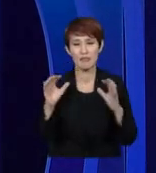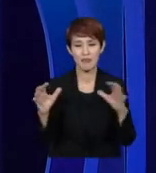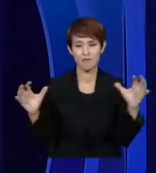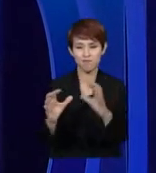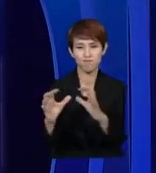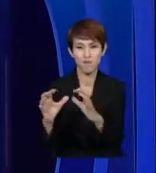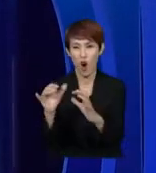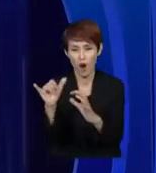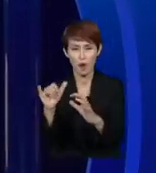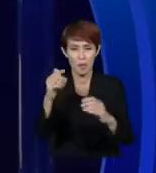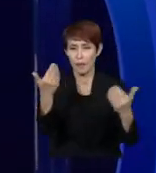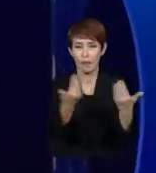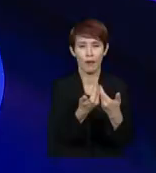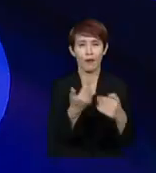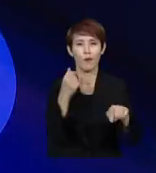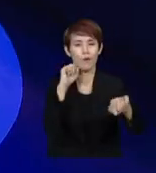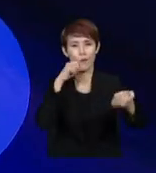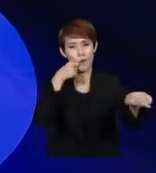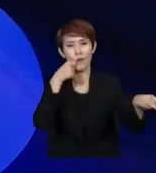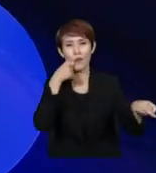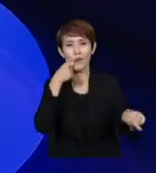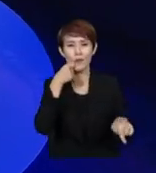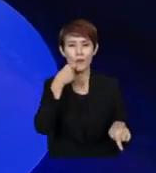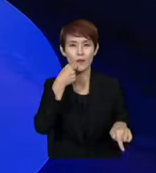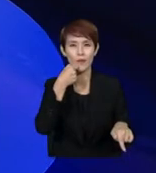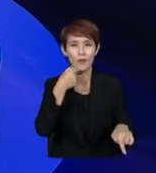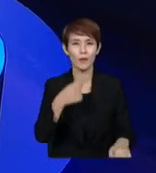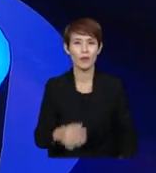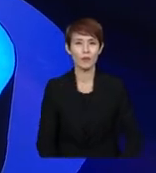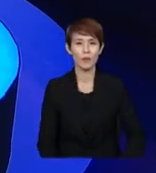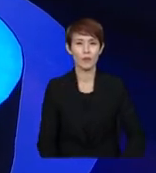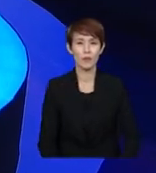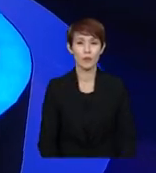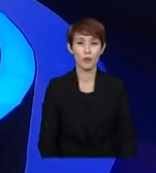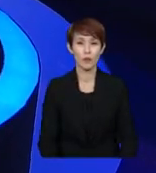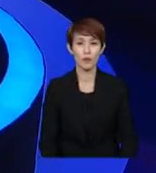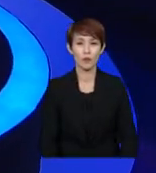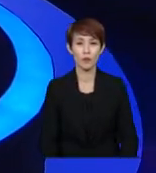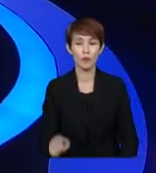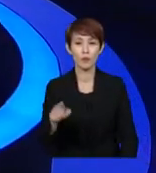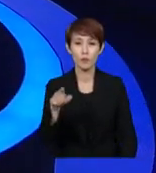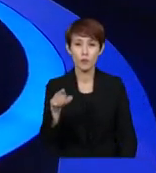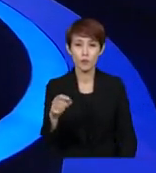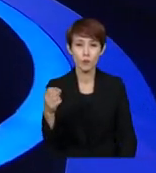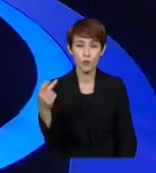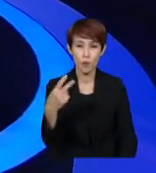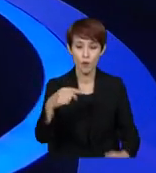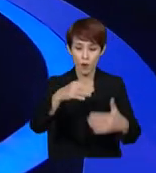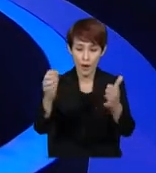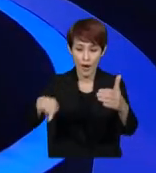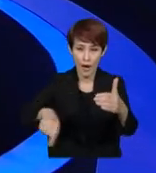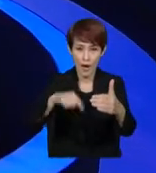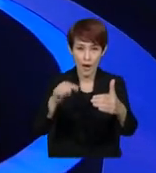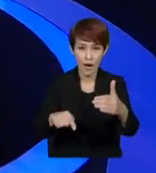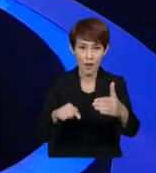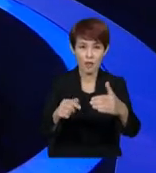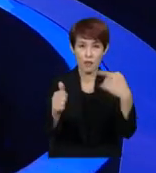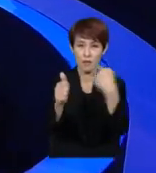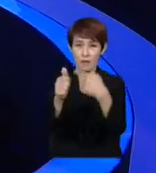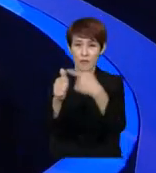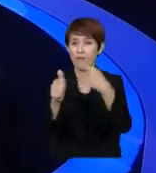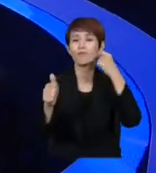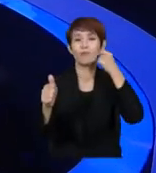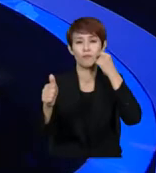a stance of critical loyalty inside a party, such that those who broadly agree on the